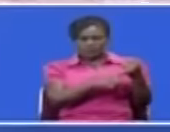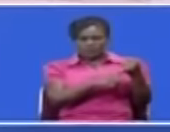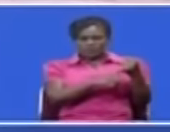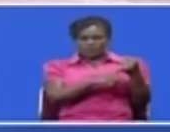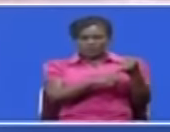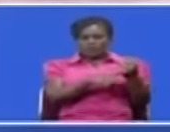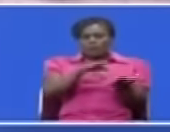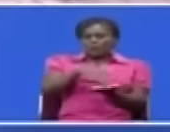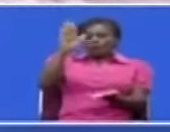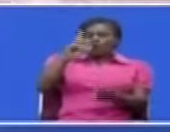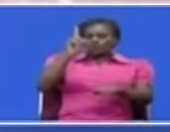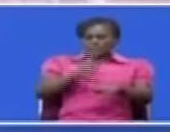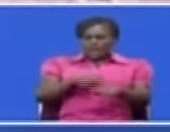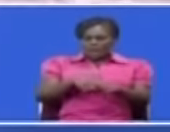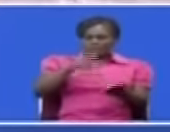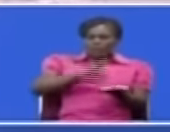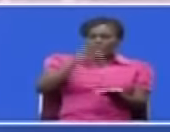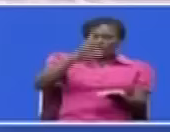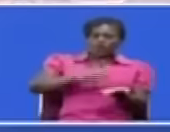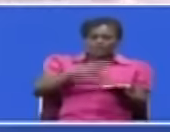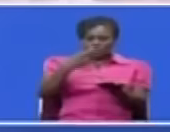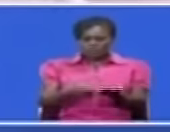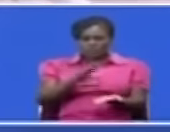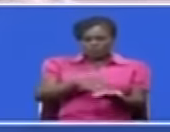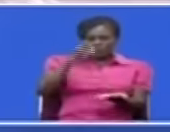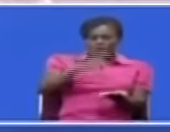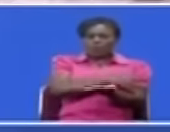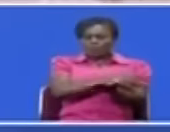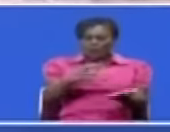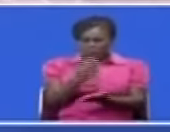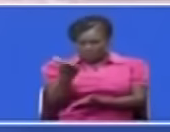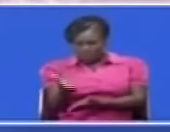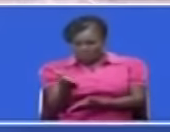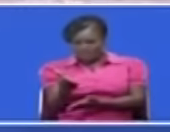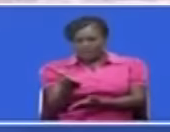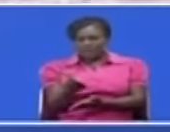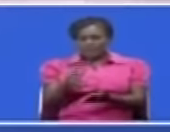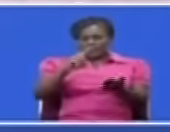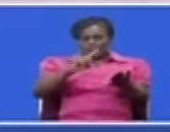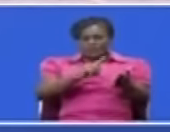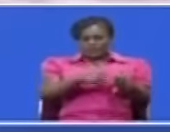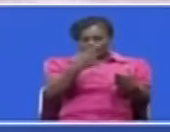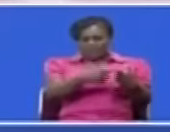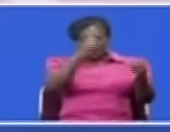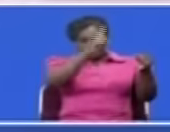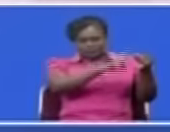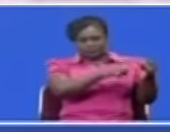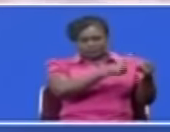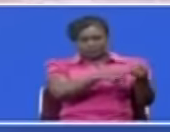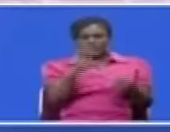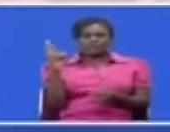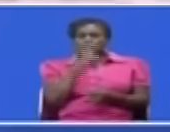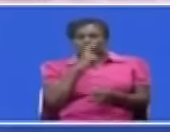should take more time, more resources, more energy, and more engagement. Then we have